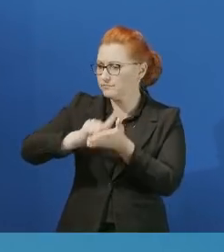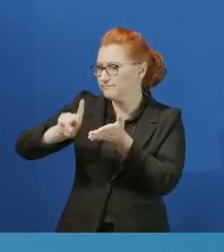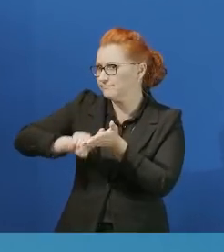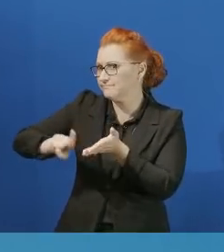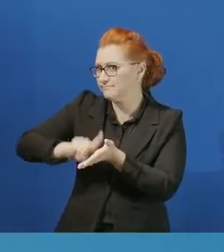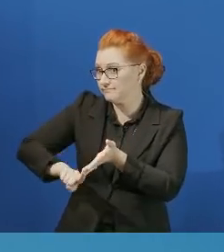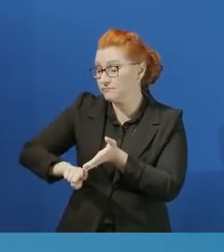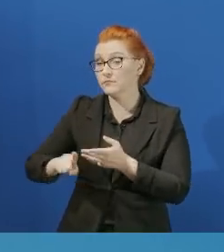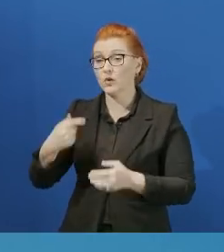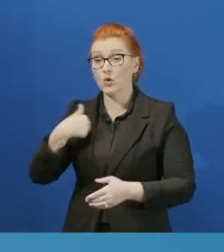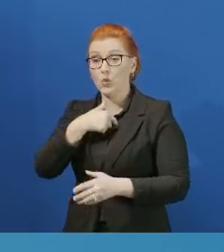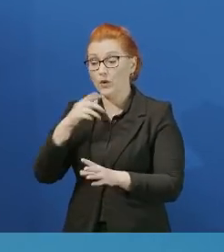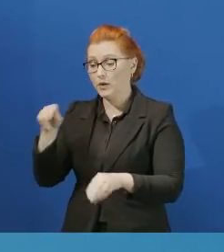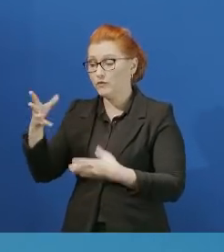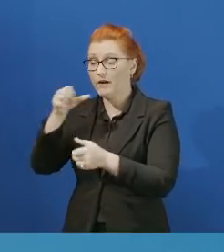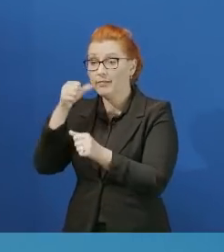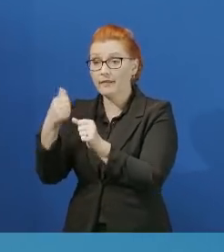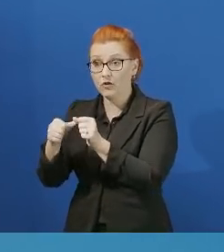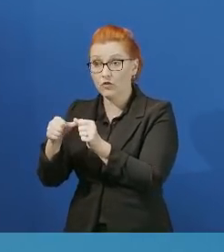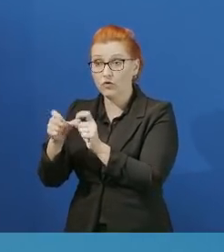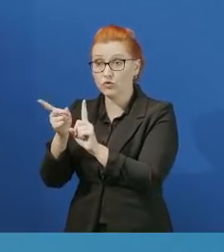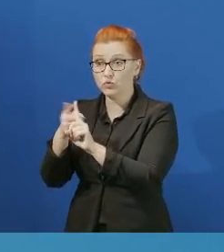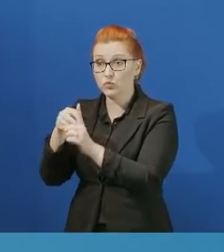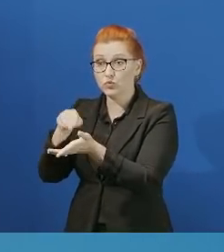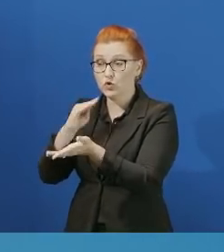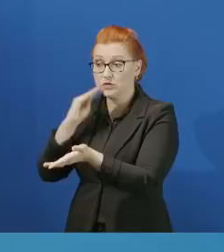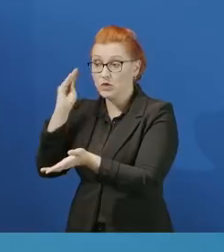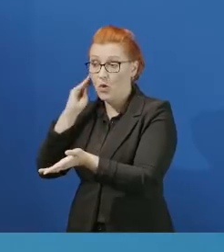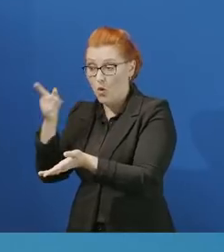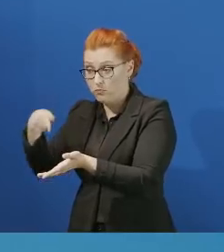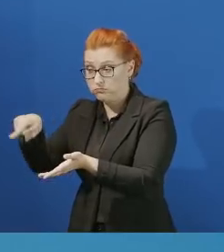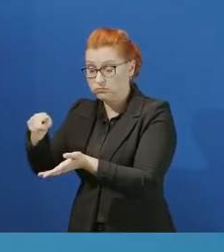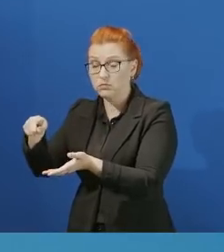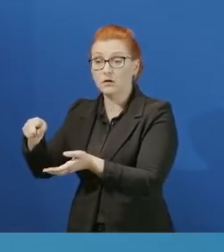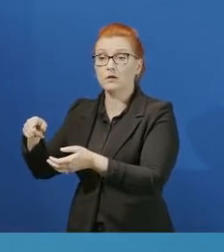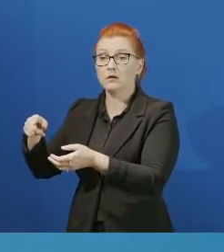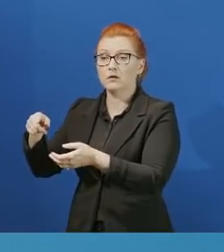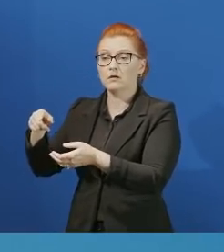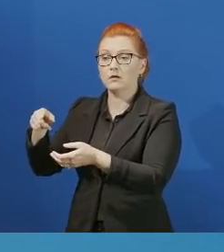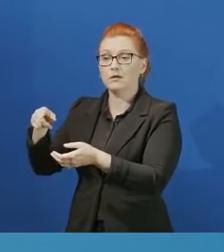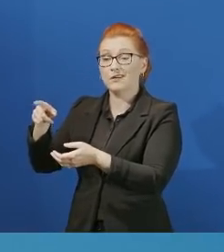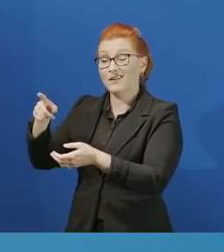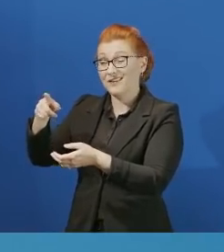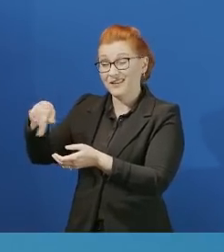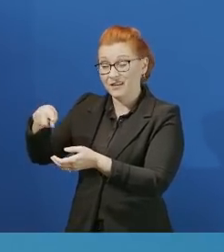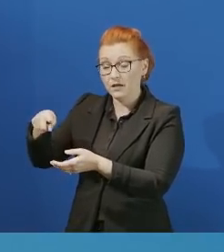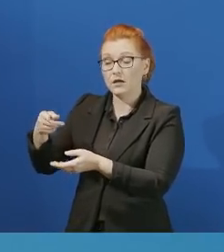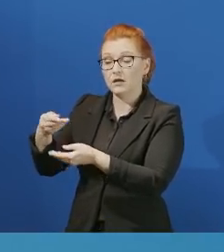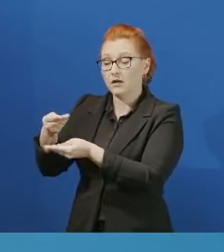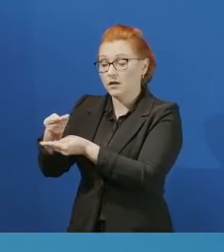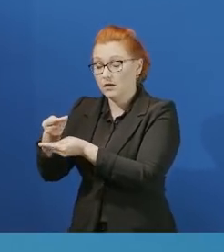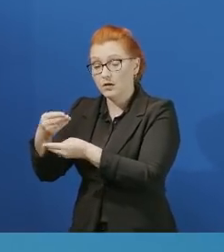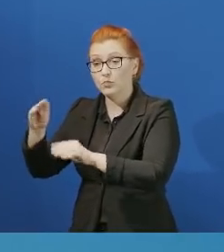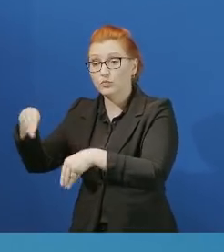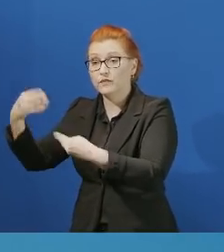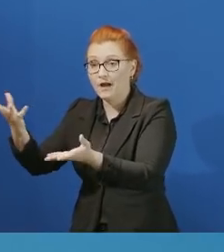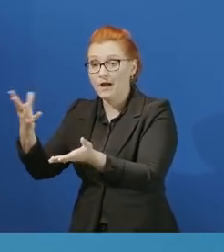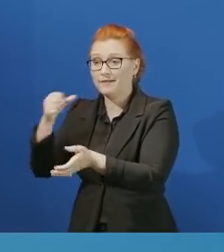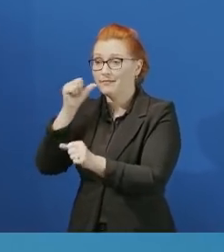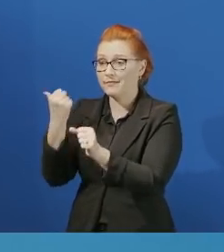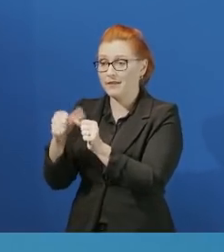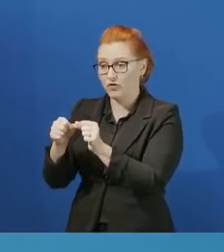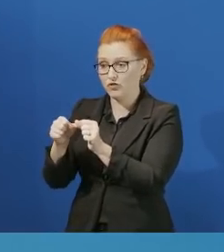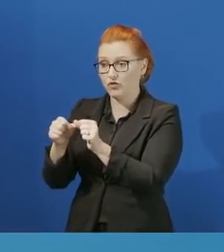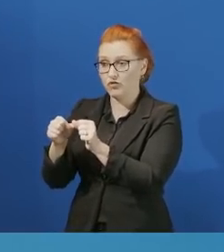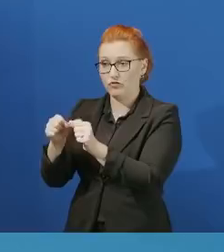residents, their families, their guardians, letting them know, because they are the ones that are impacted if there is COVID in that